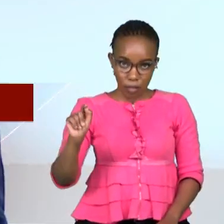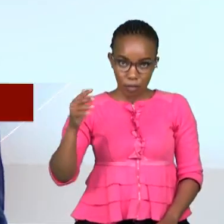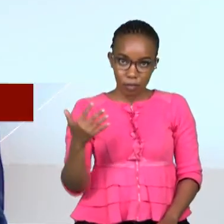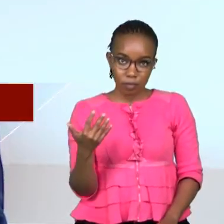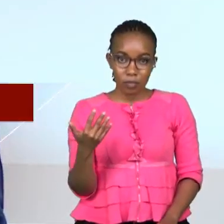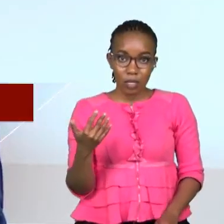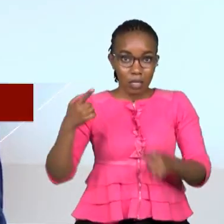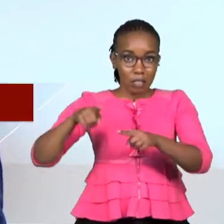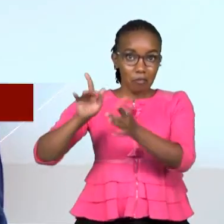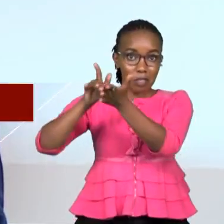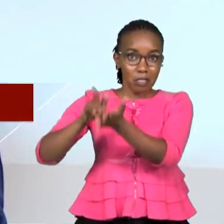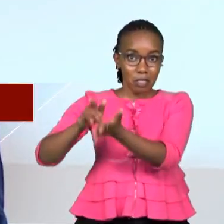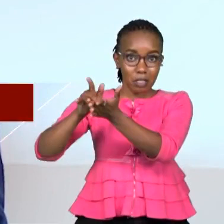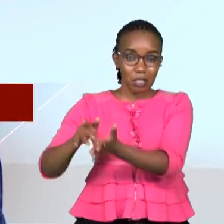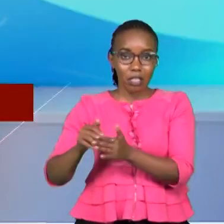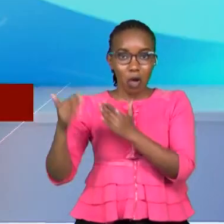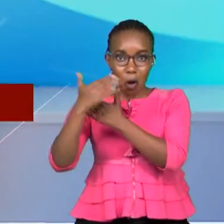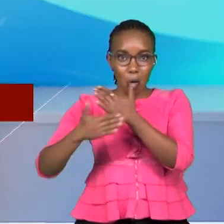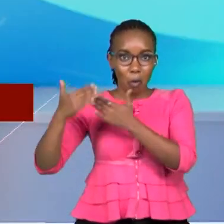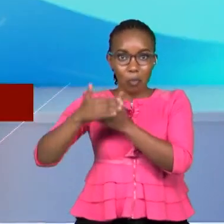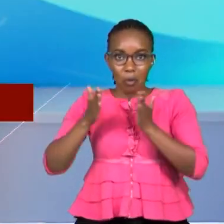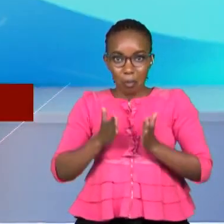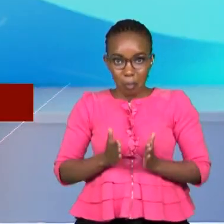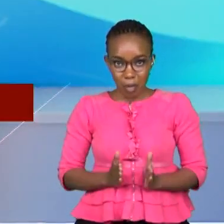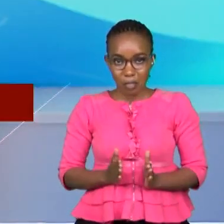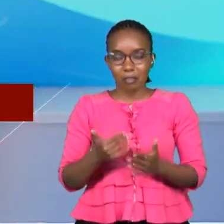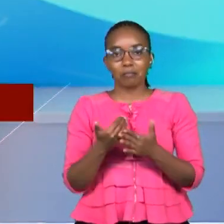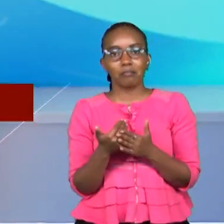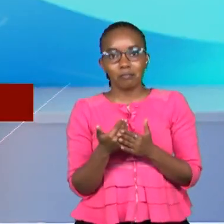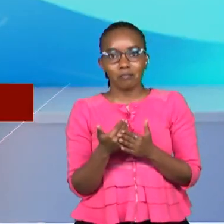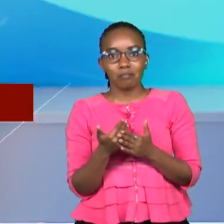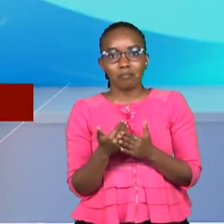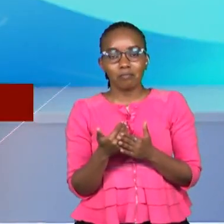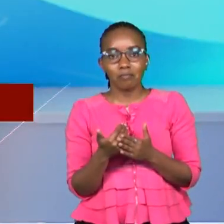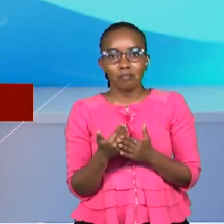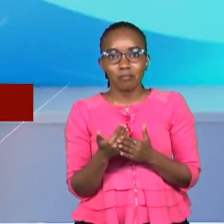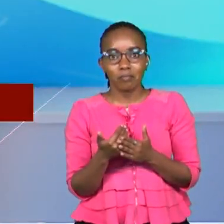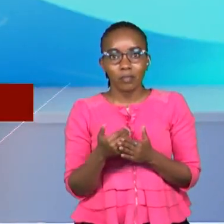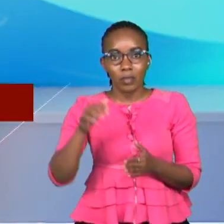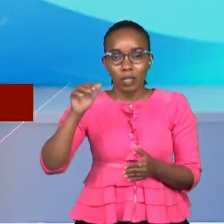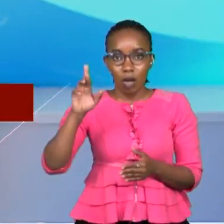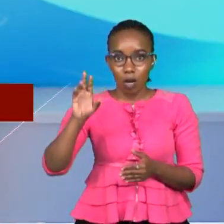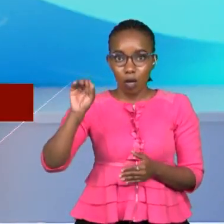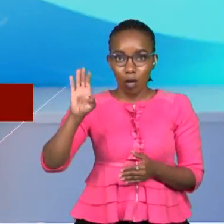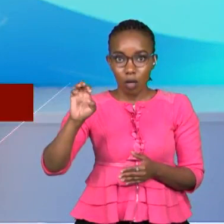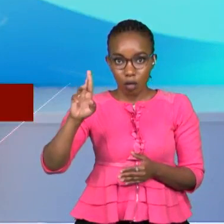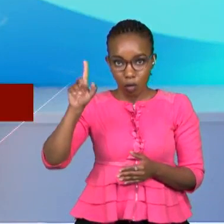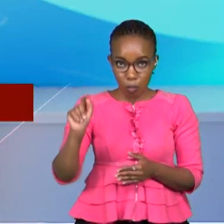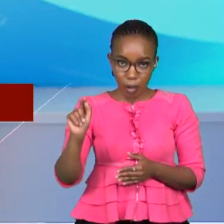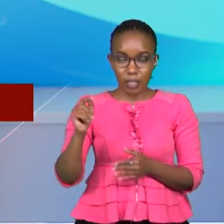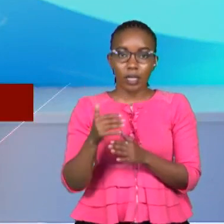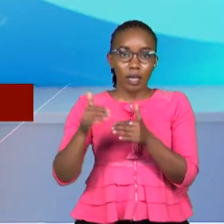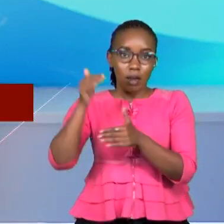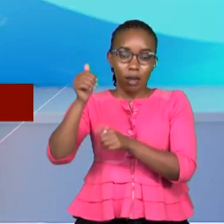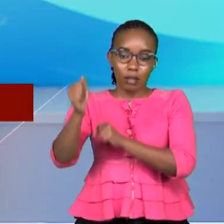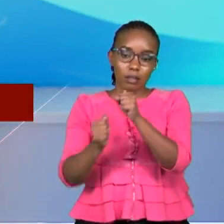but he insists he is a computer scientist, whistleblower, and a cyber activist. Alai will be in the ballot in